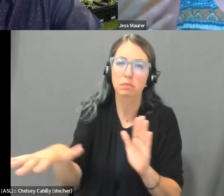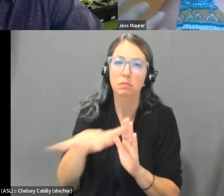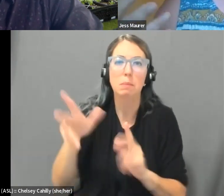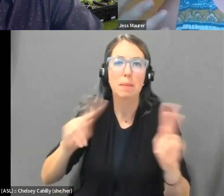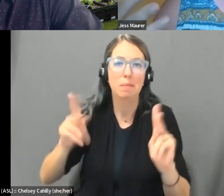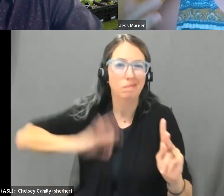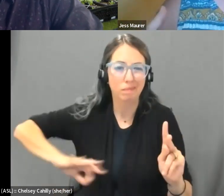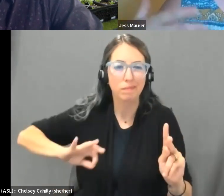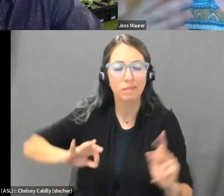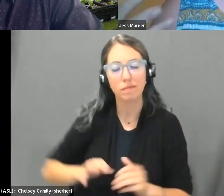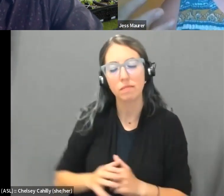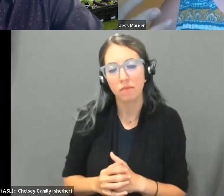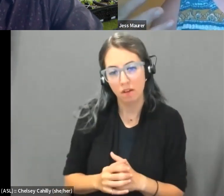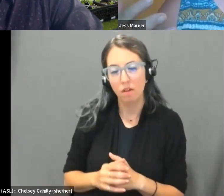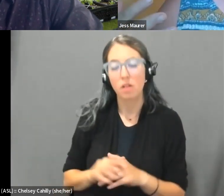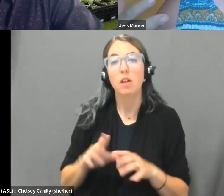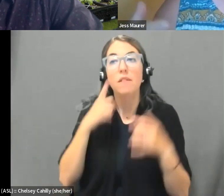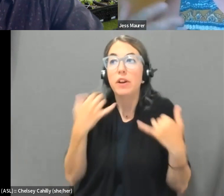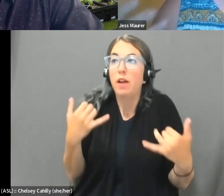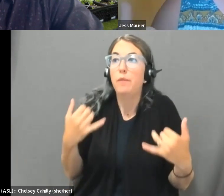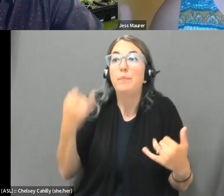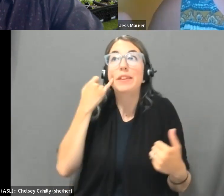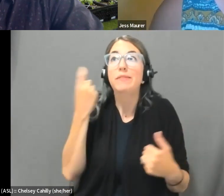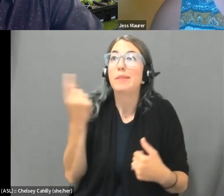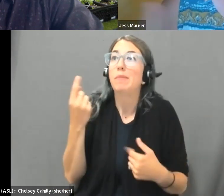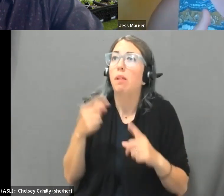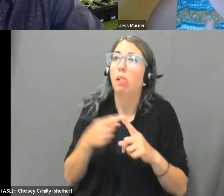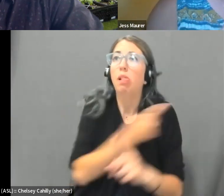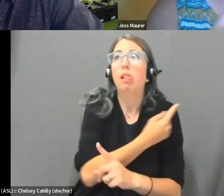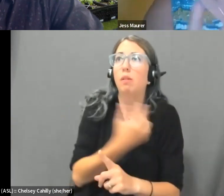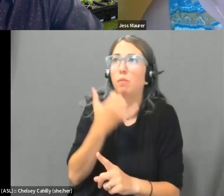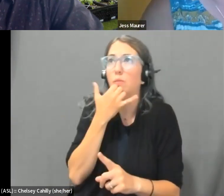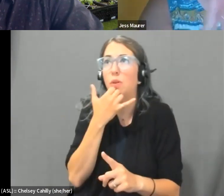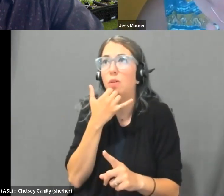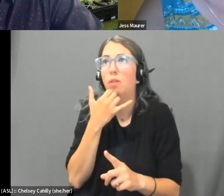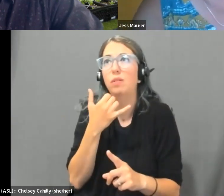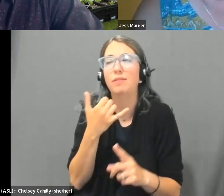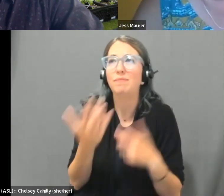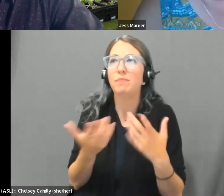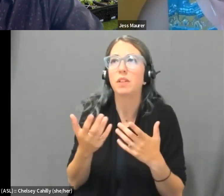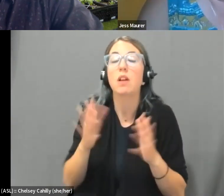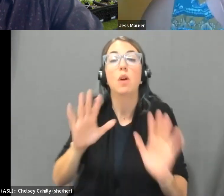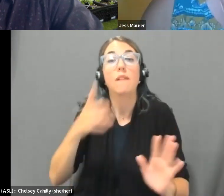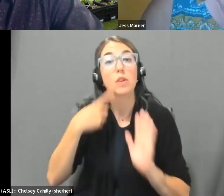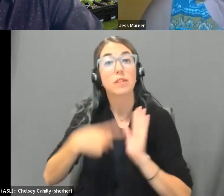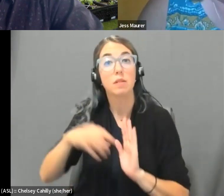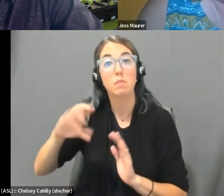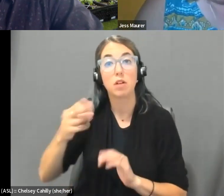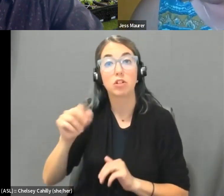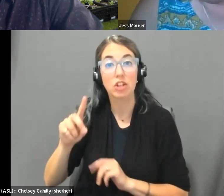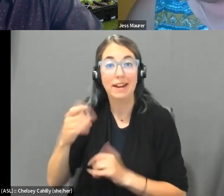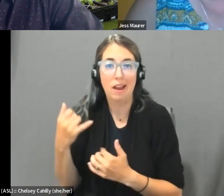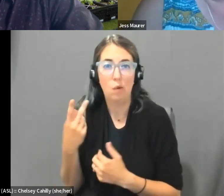When something happens, there's no mechanism, for instance, and Chad and I are working on a project that sort of informed a lot of this work,